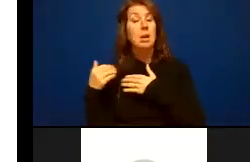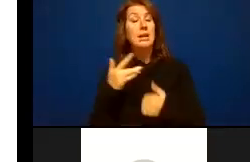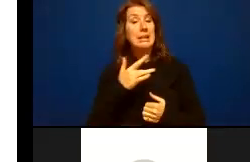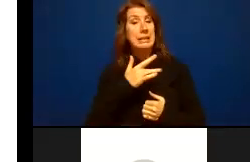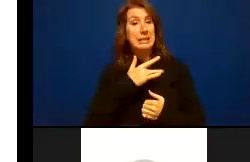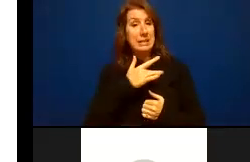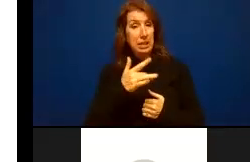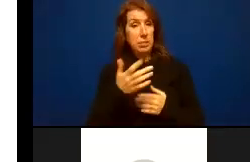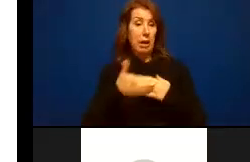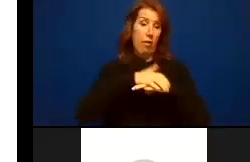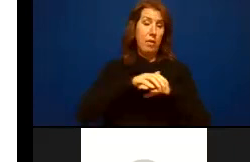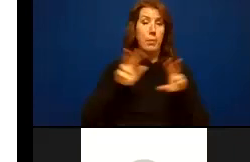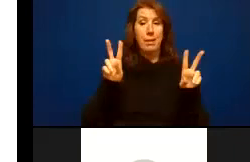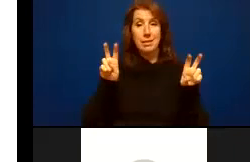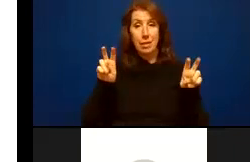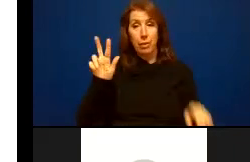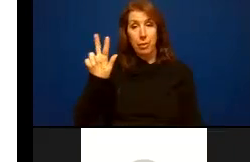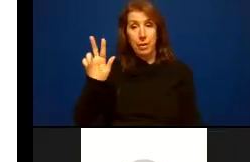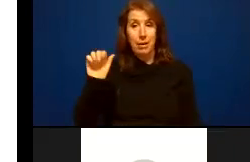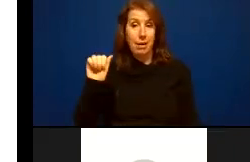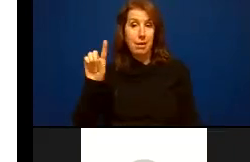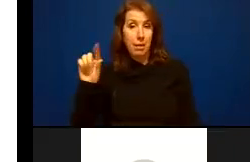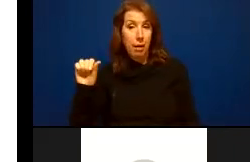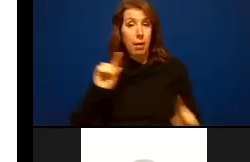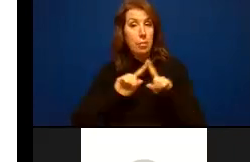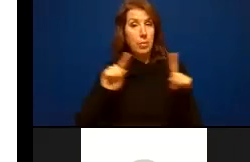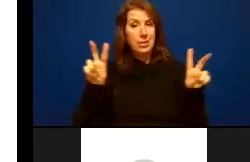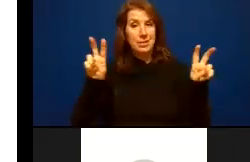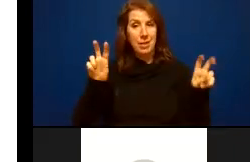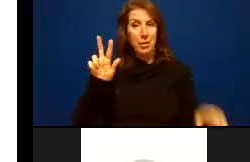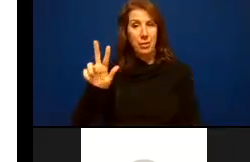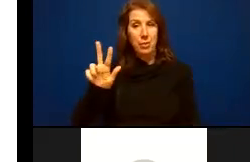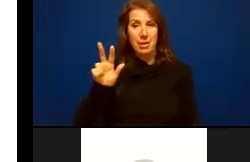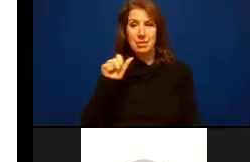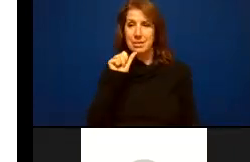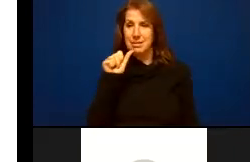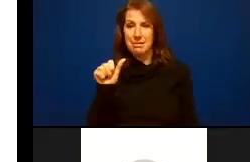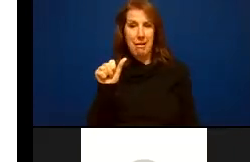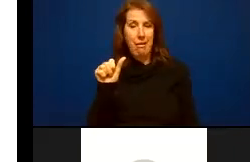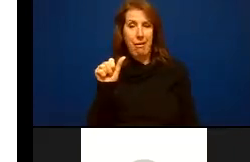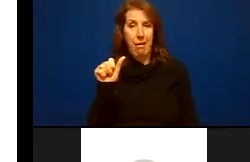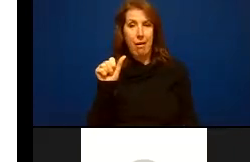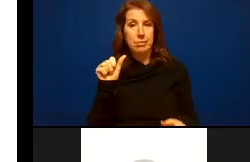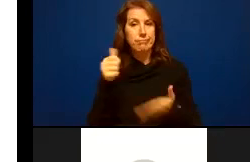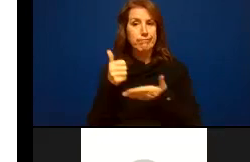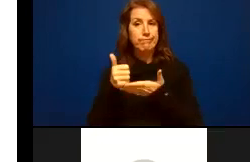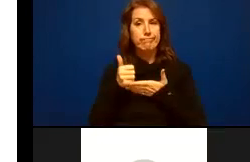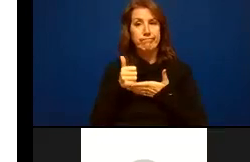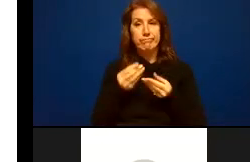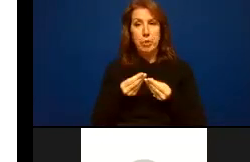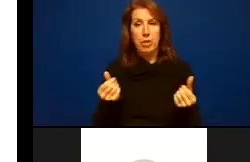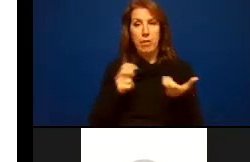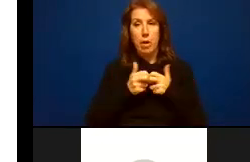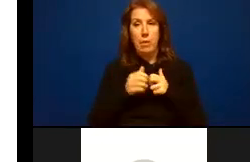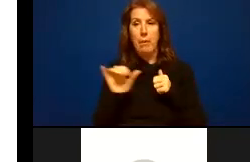Title III of the ADA, but Title III doesn't really get you much of an Olmstead remedy unless